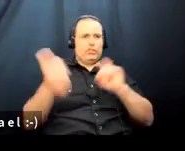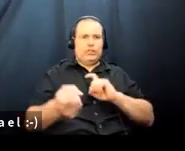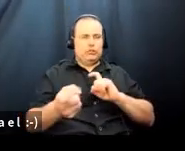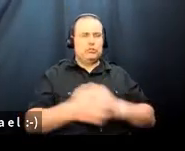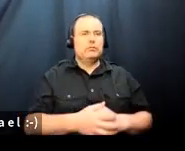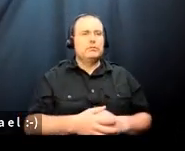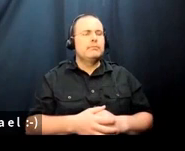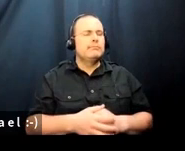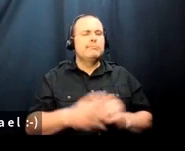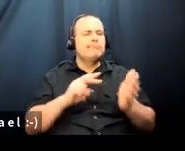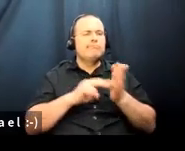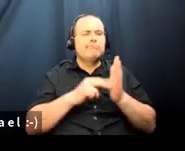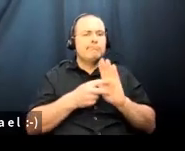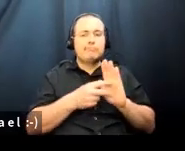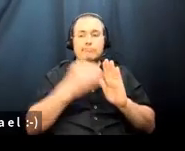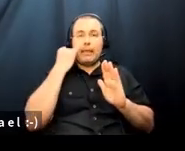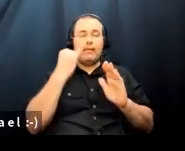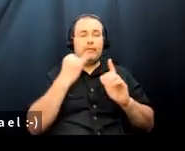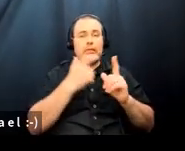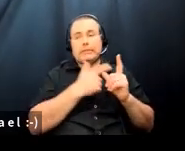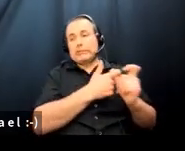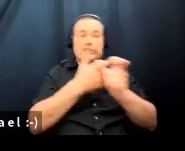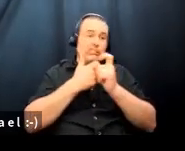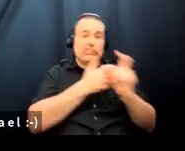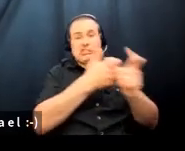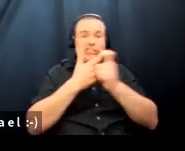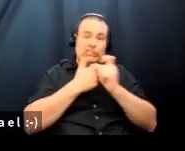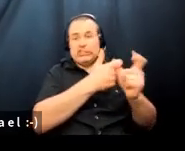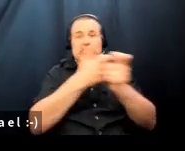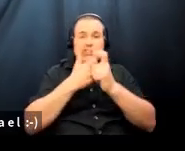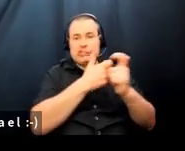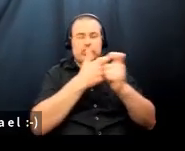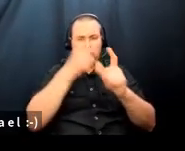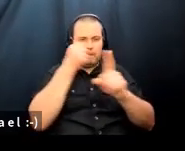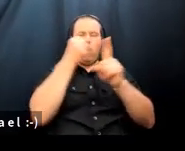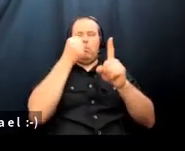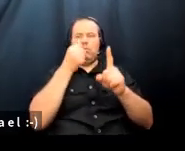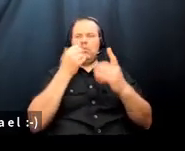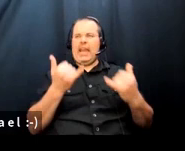In other words, if they were running around like a whirling dervish, are they all of a sudden